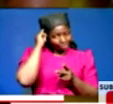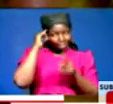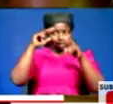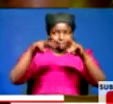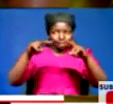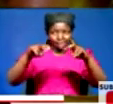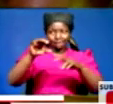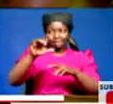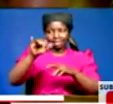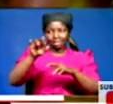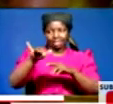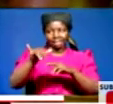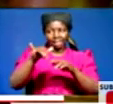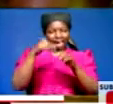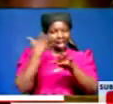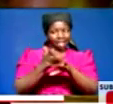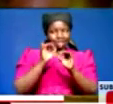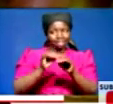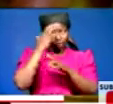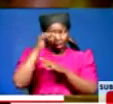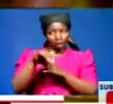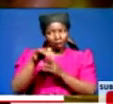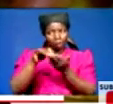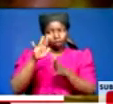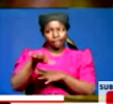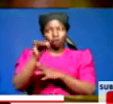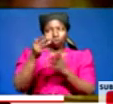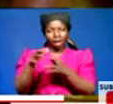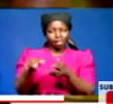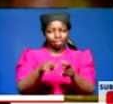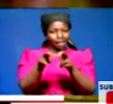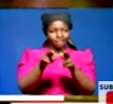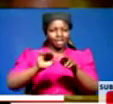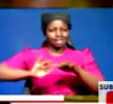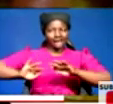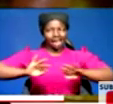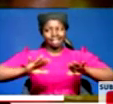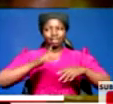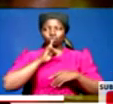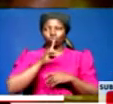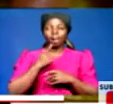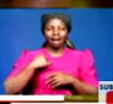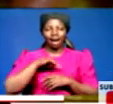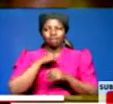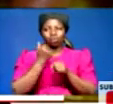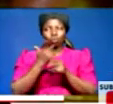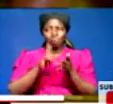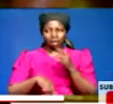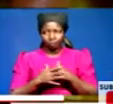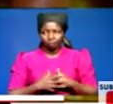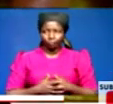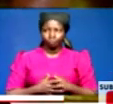mostly at the riverbanks, so they are able to tell which part of the riverbanks have clay. So what we've been doing with them, we